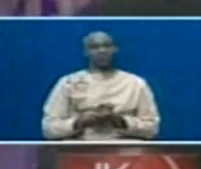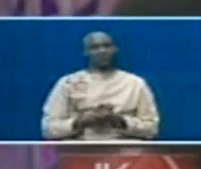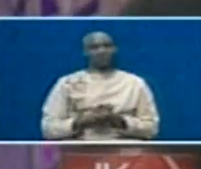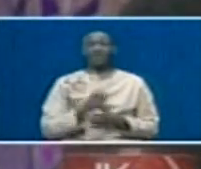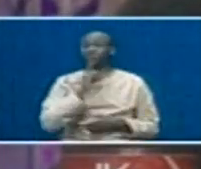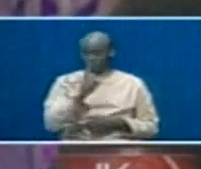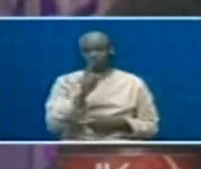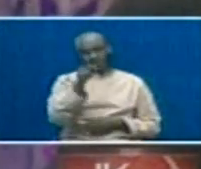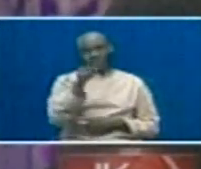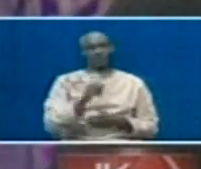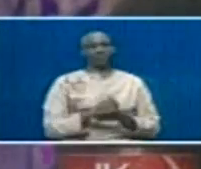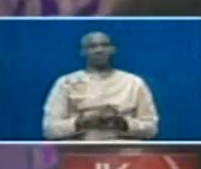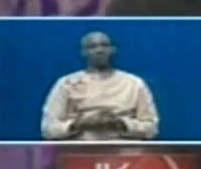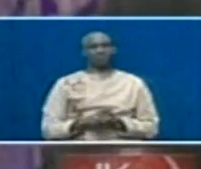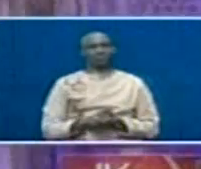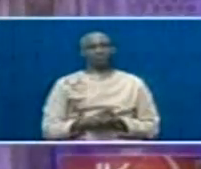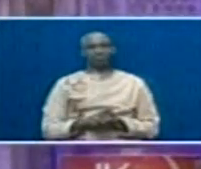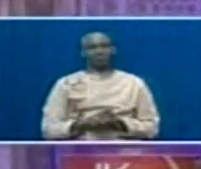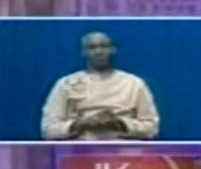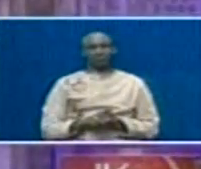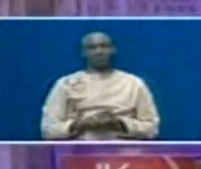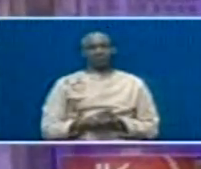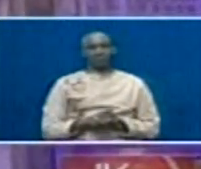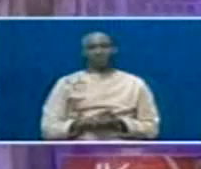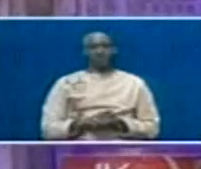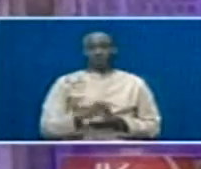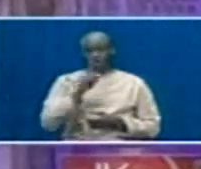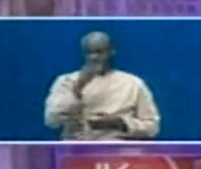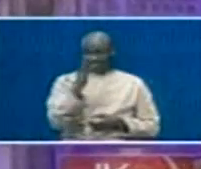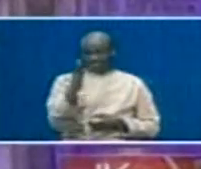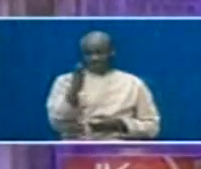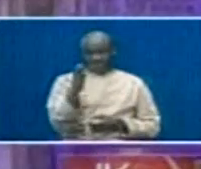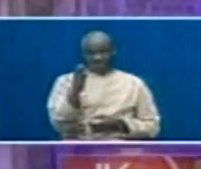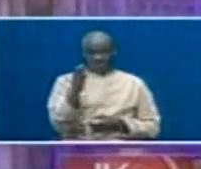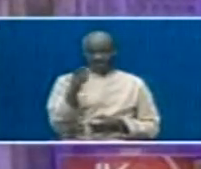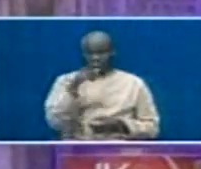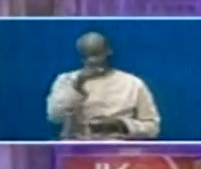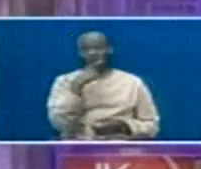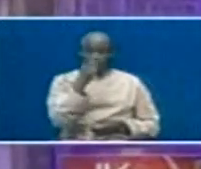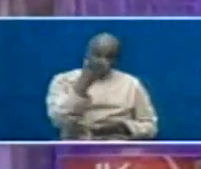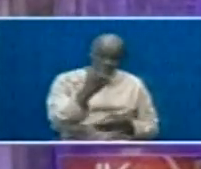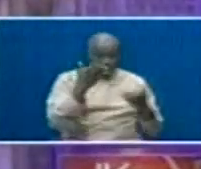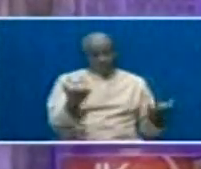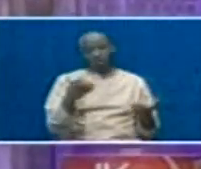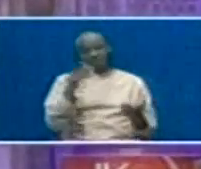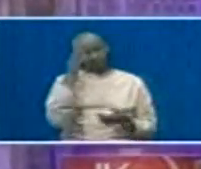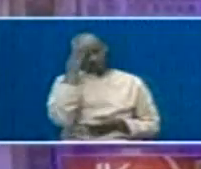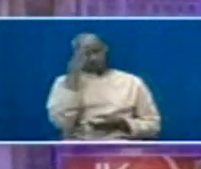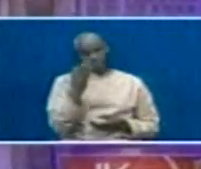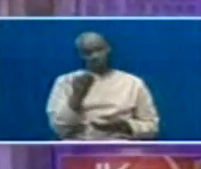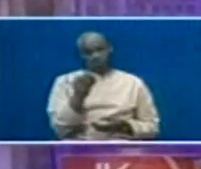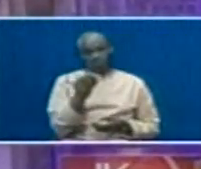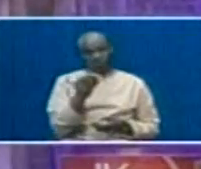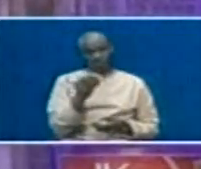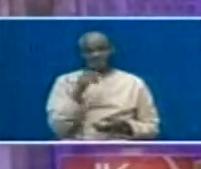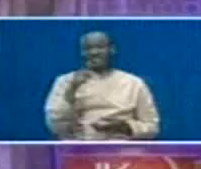I'm sure about that. Yeah. I'm sure about that. Yeah. The one thing that either he told you or you knew that really hurt